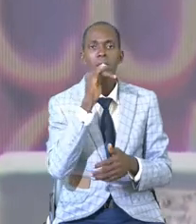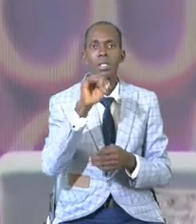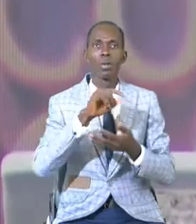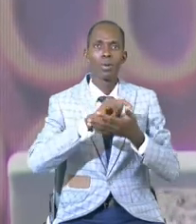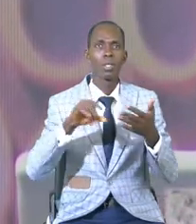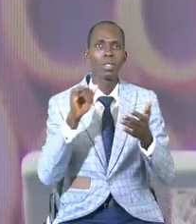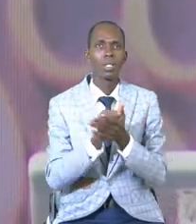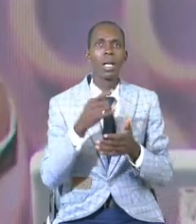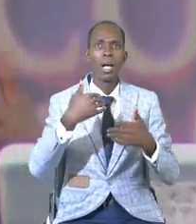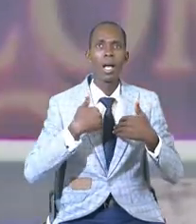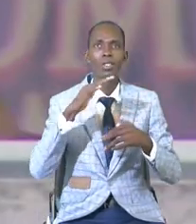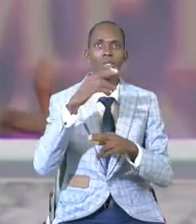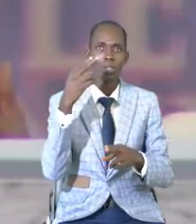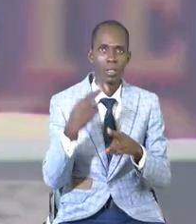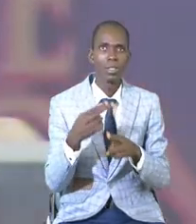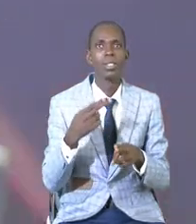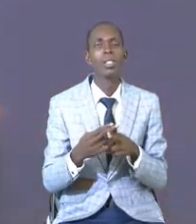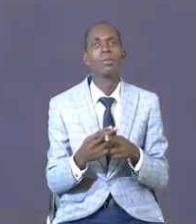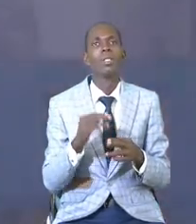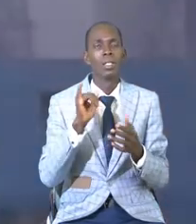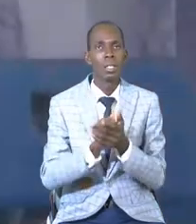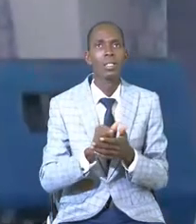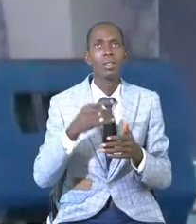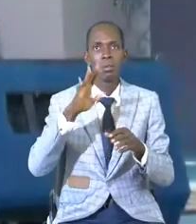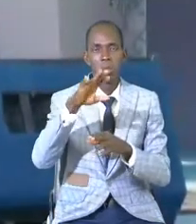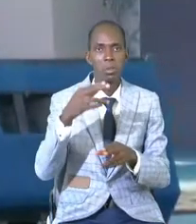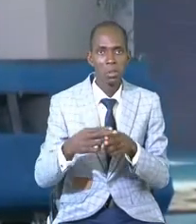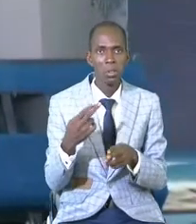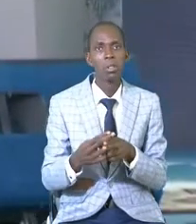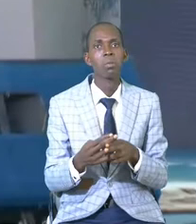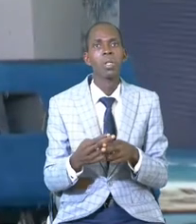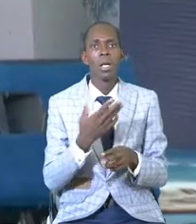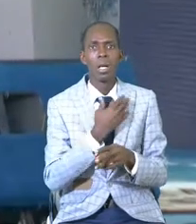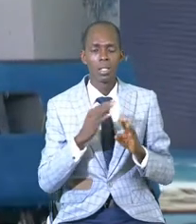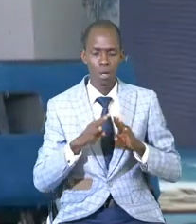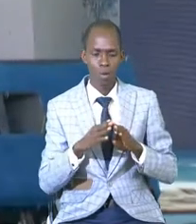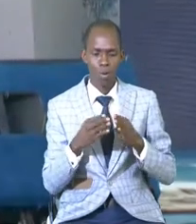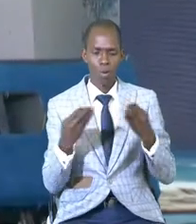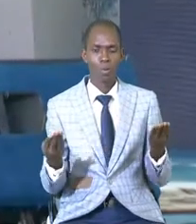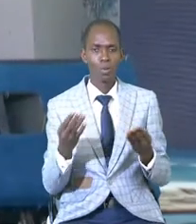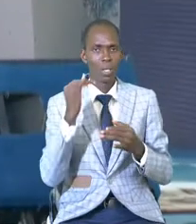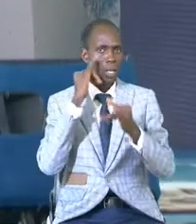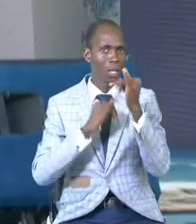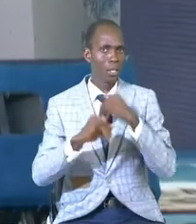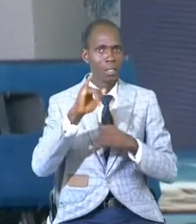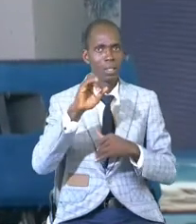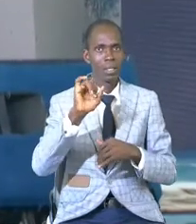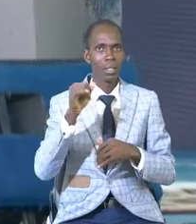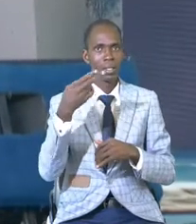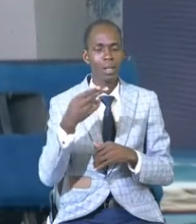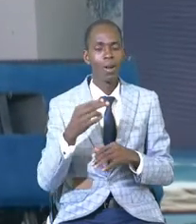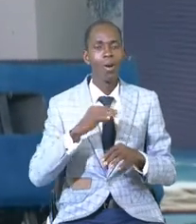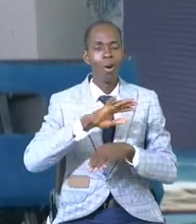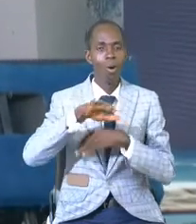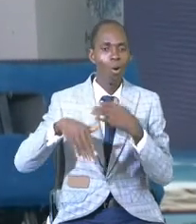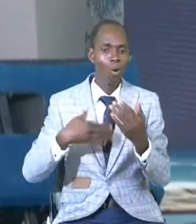name in the Bible. It said, me, my name. And then I open Isaiah 53 verse 6, all we like